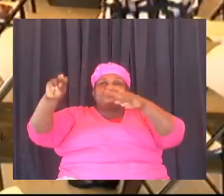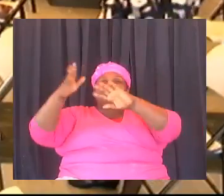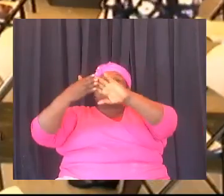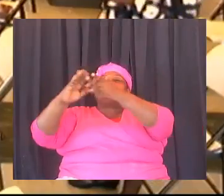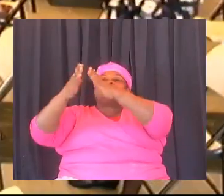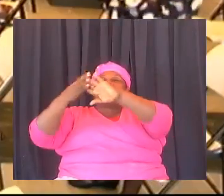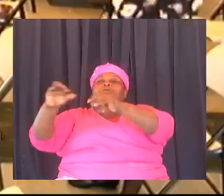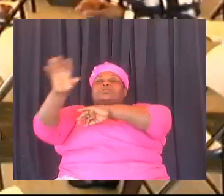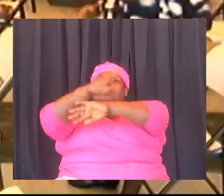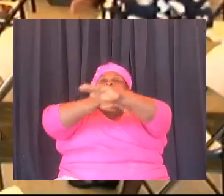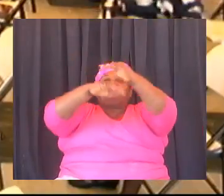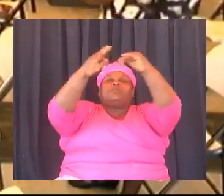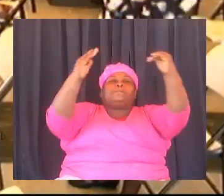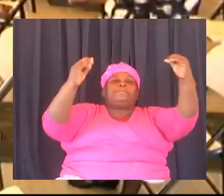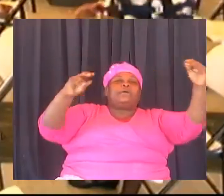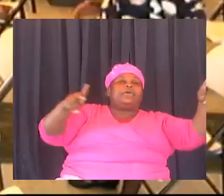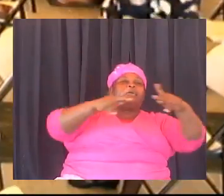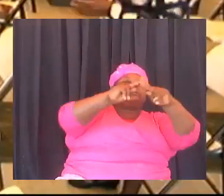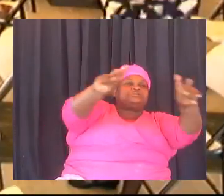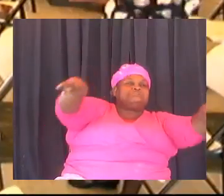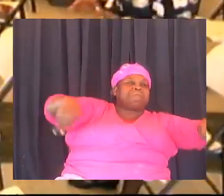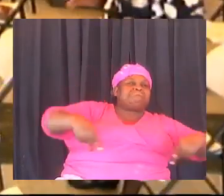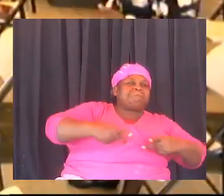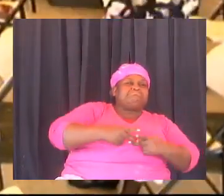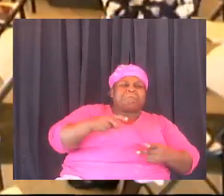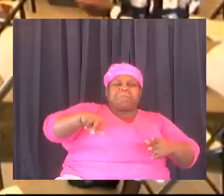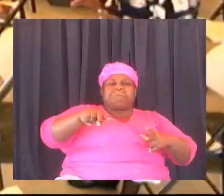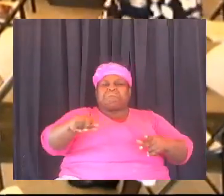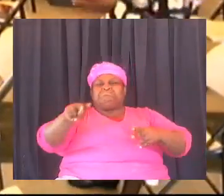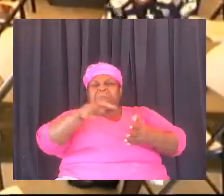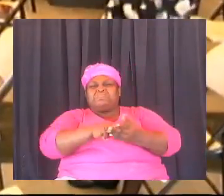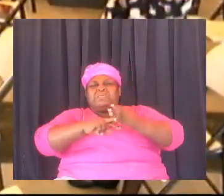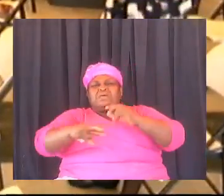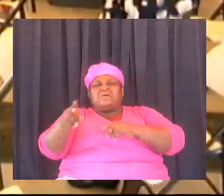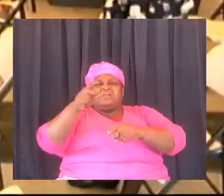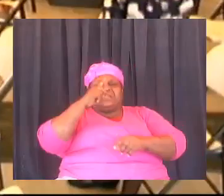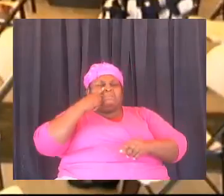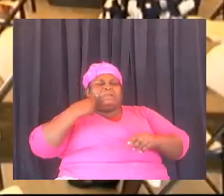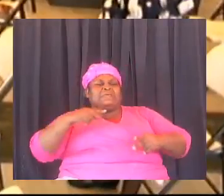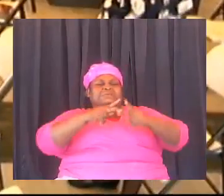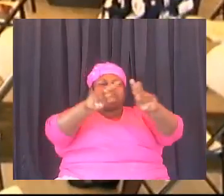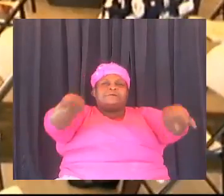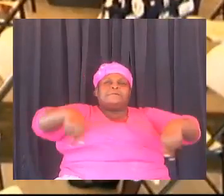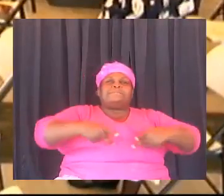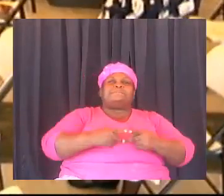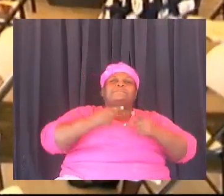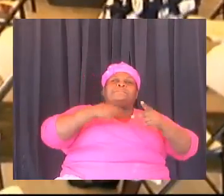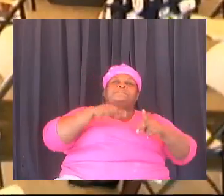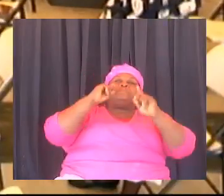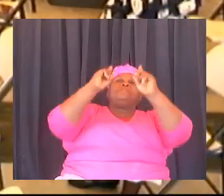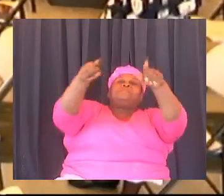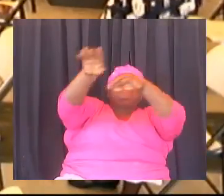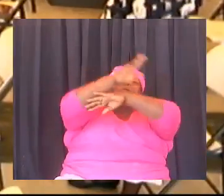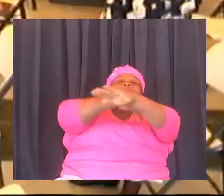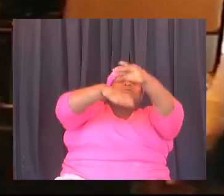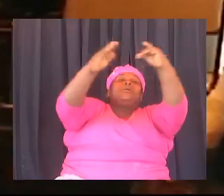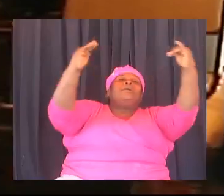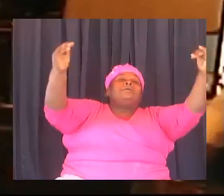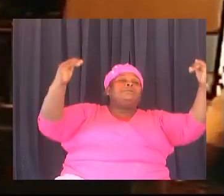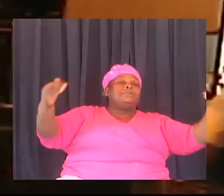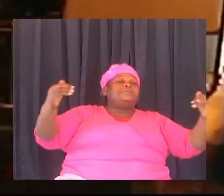seeking a city with a heavenly place. I can't imagine it this lowly with. I'm bound for